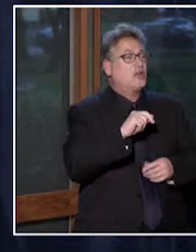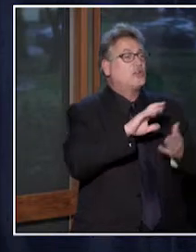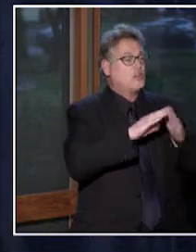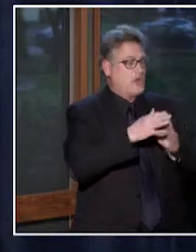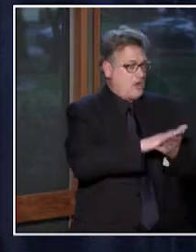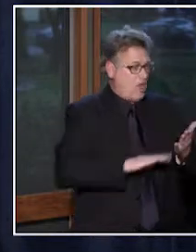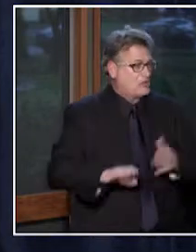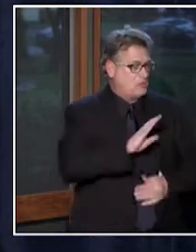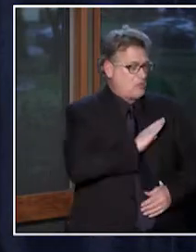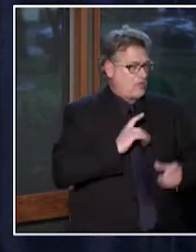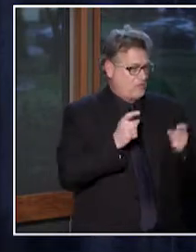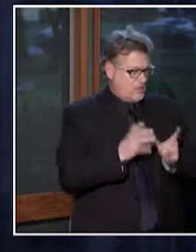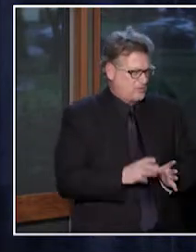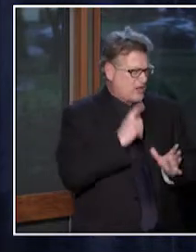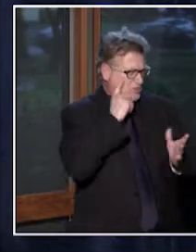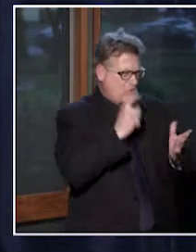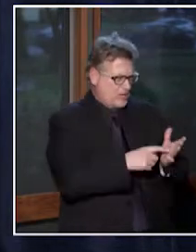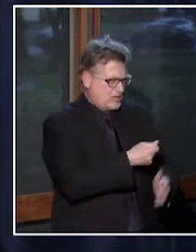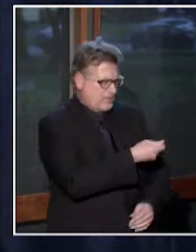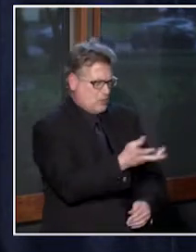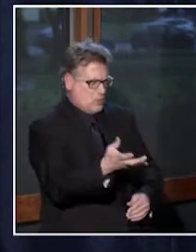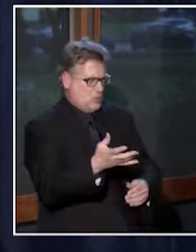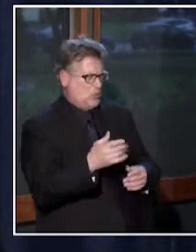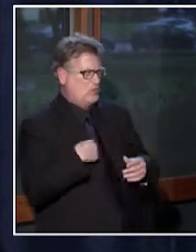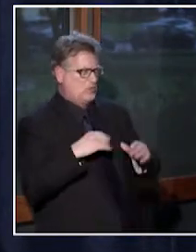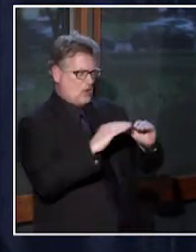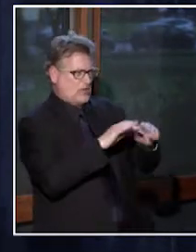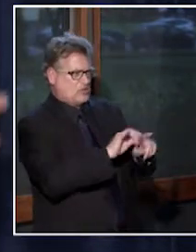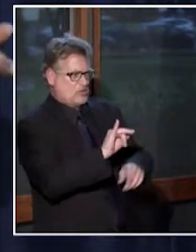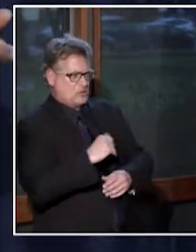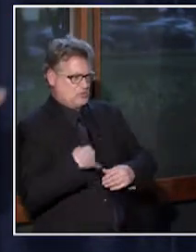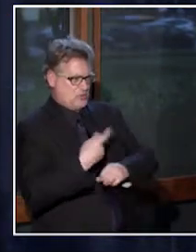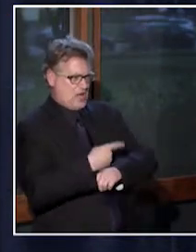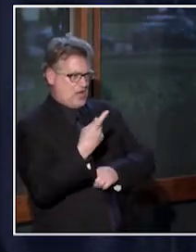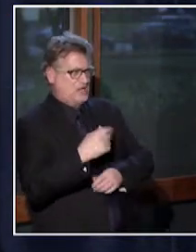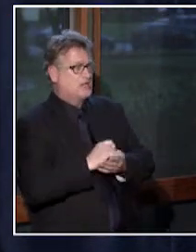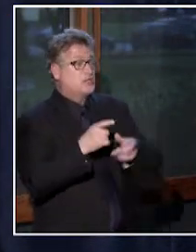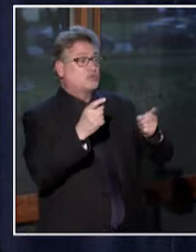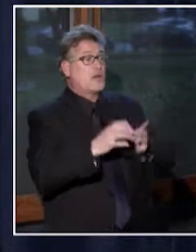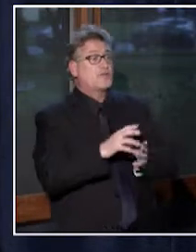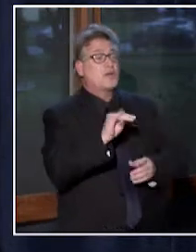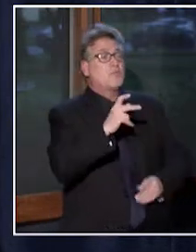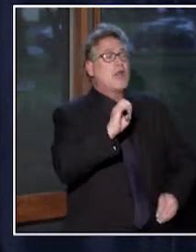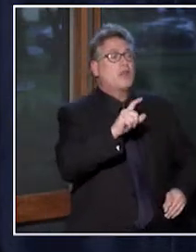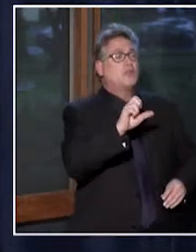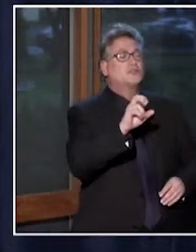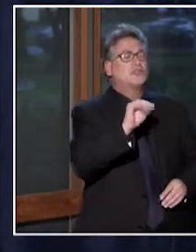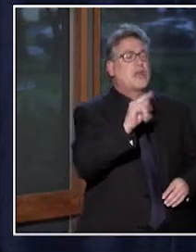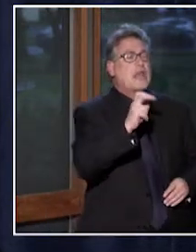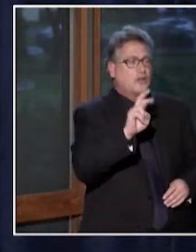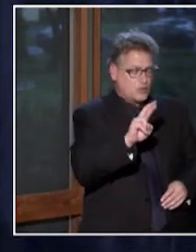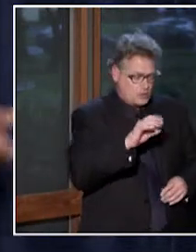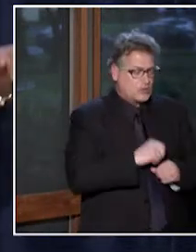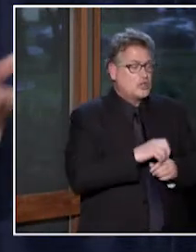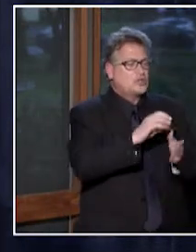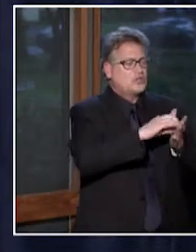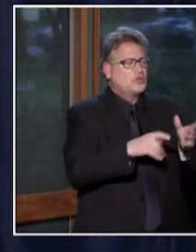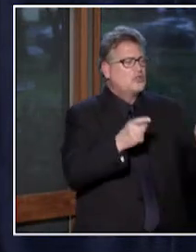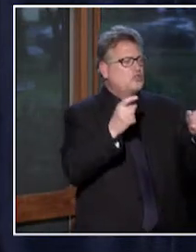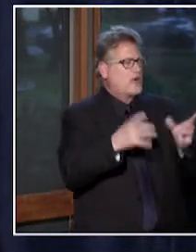of Directors, but I'd like to recognize a couple of my board colleagues who are also here today, Director Michael Sonleitner and our student